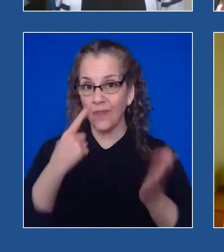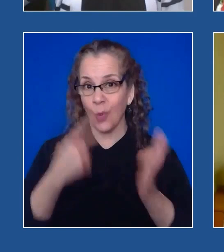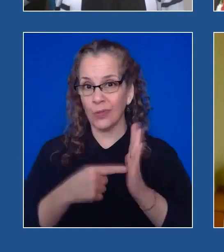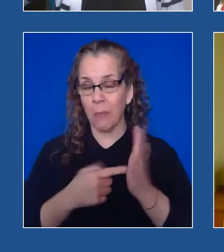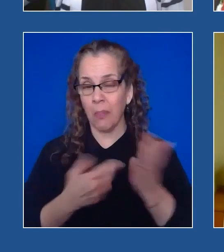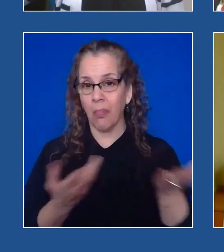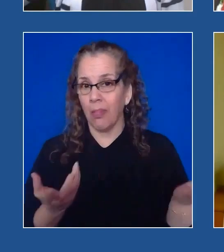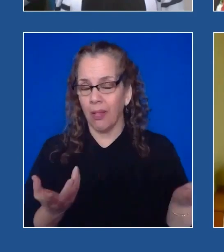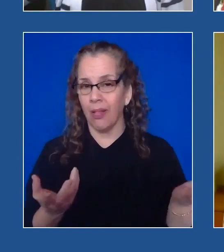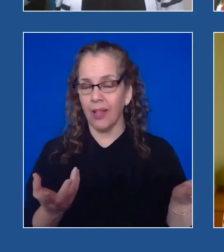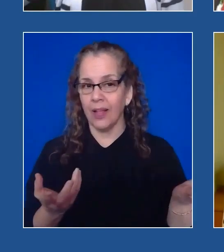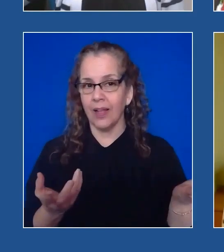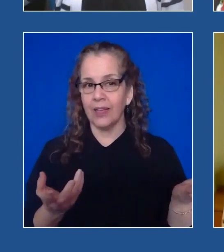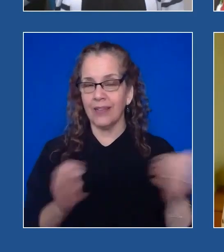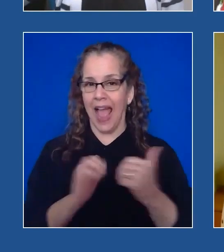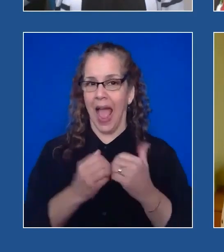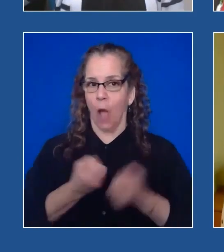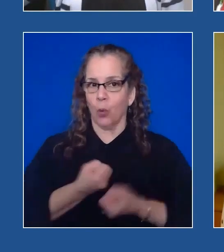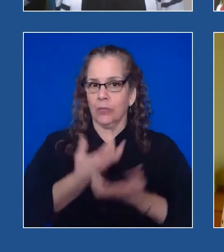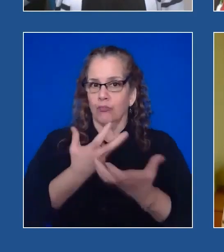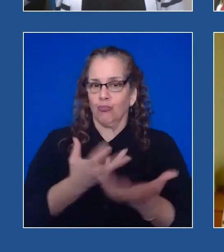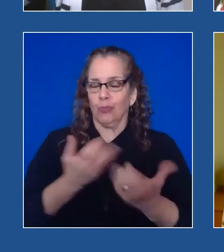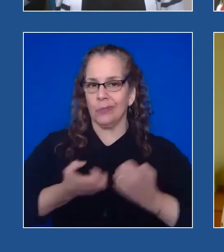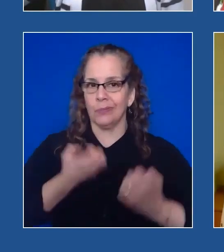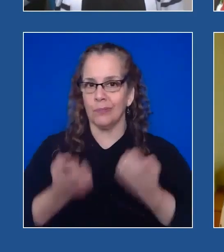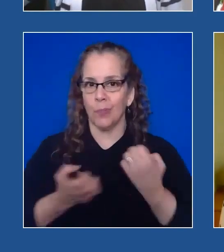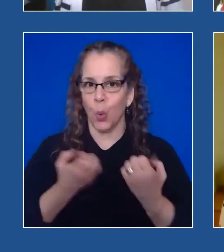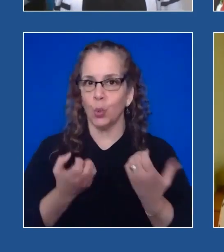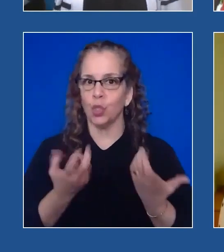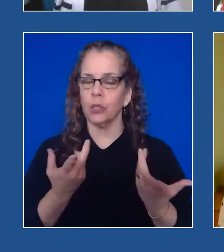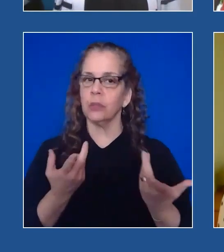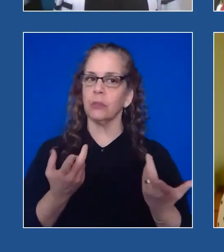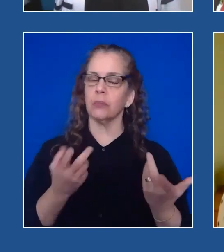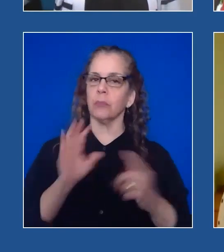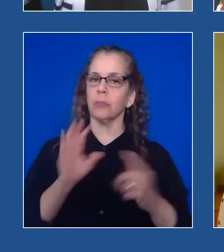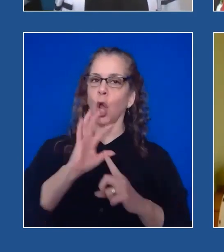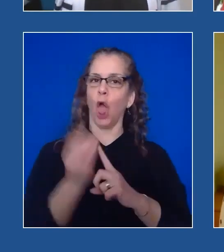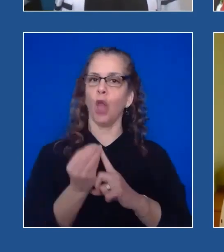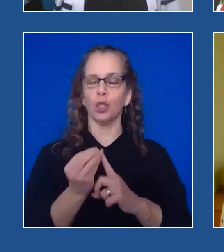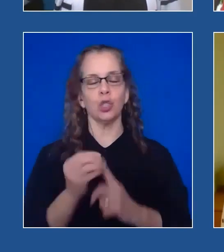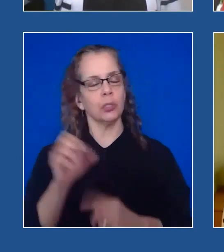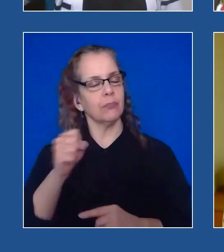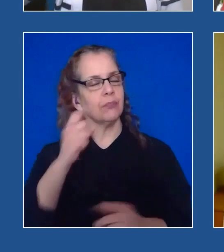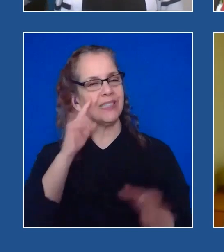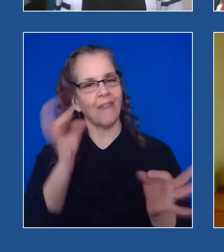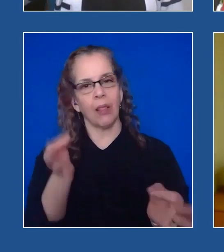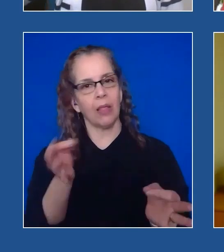So that's how I would, for sure, it does influence.